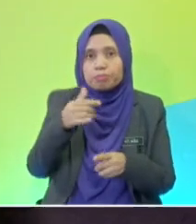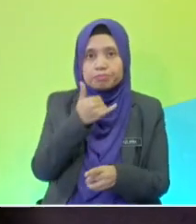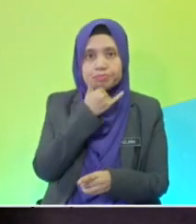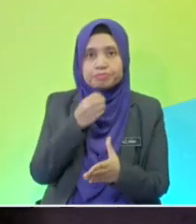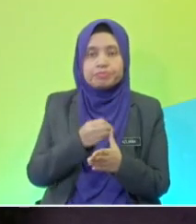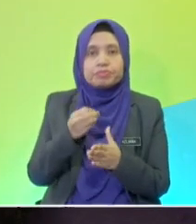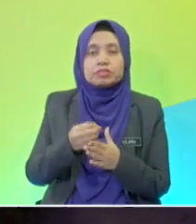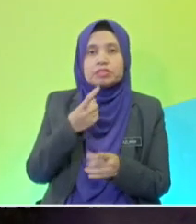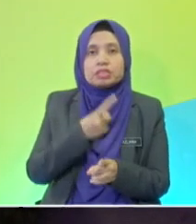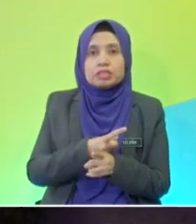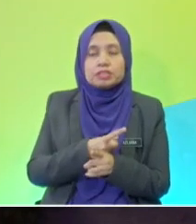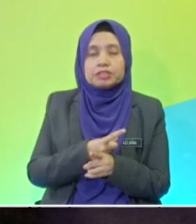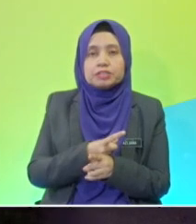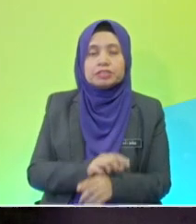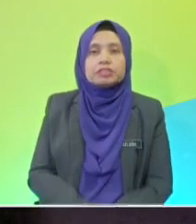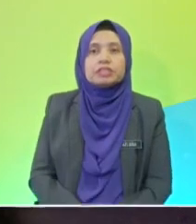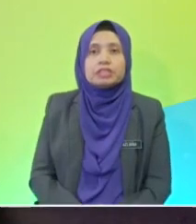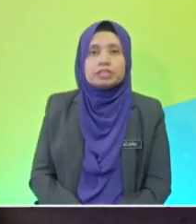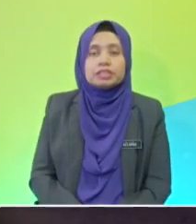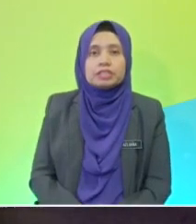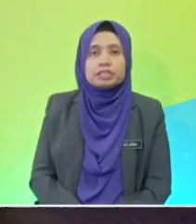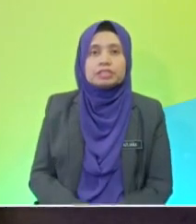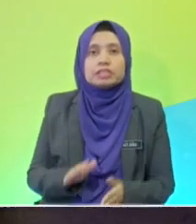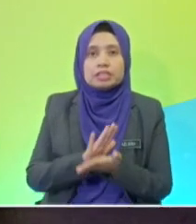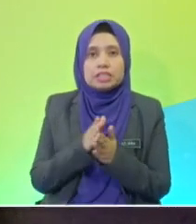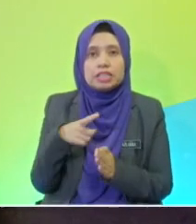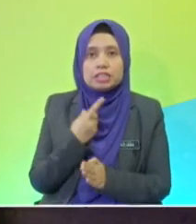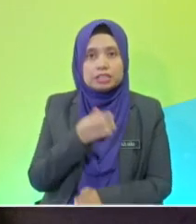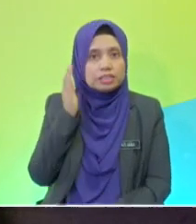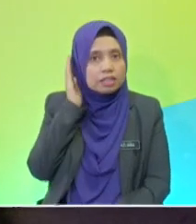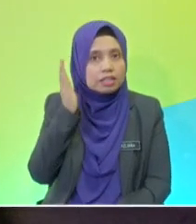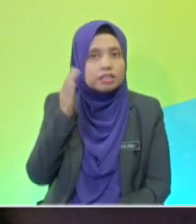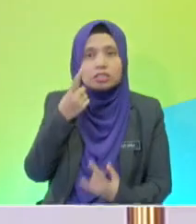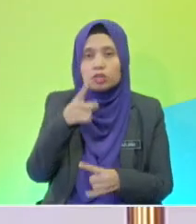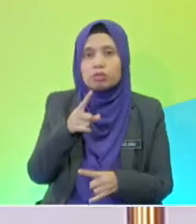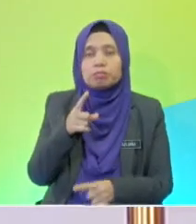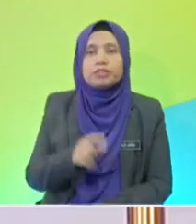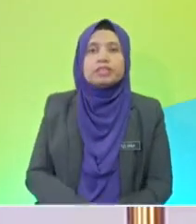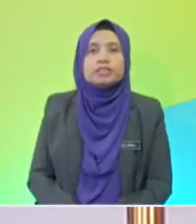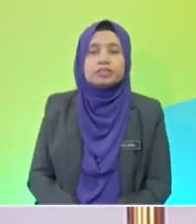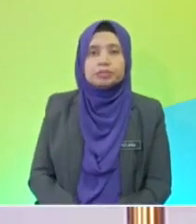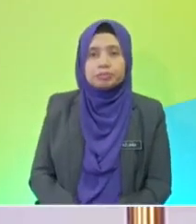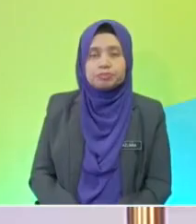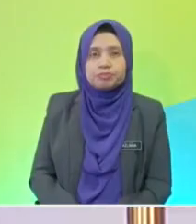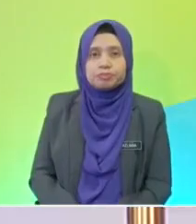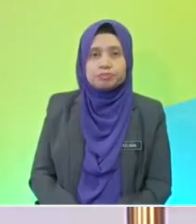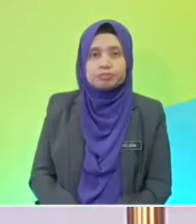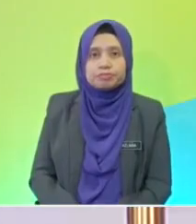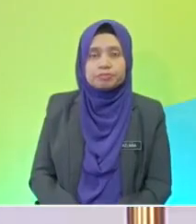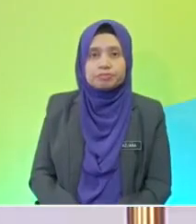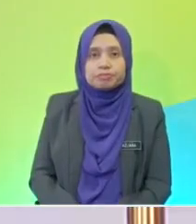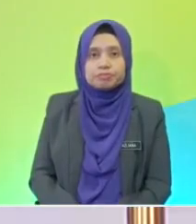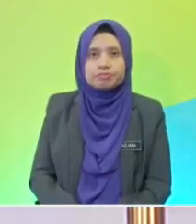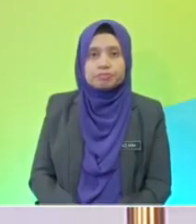run the audio one more time. Okay, Okay, then to check we'll the answer. listen just to Yeah. make sure it is correct and all right. Okay. Okay, let's go. Let's listen to the